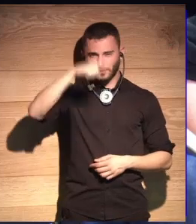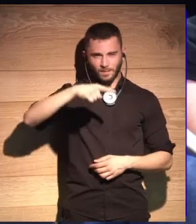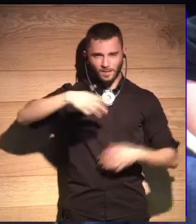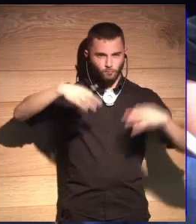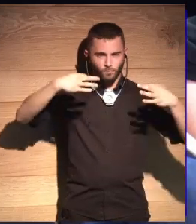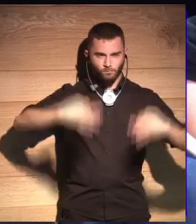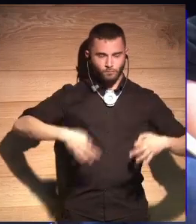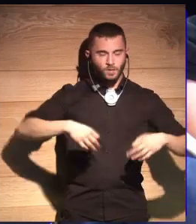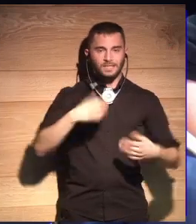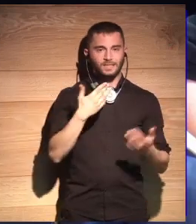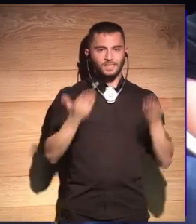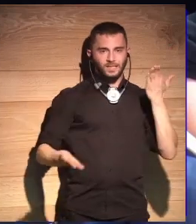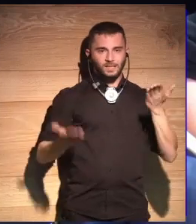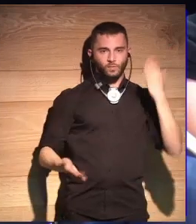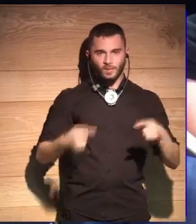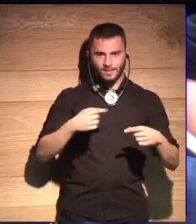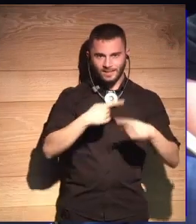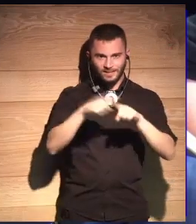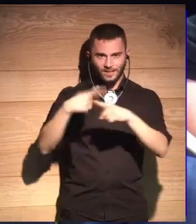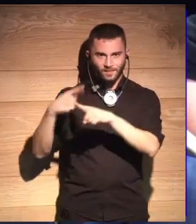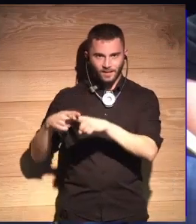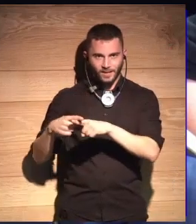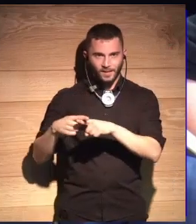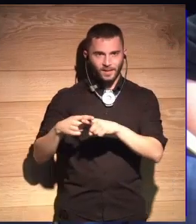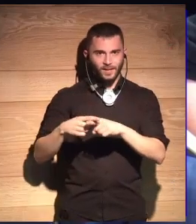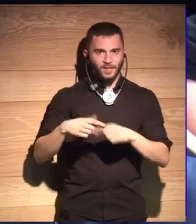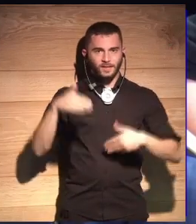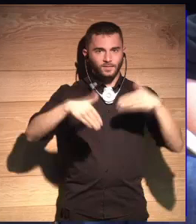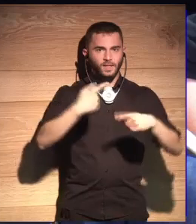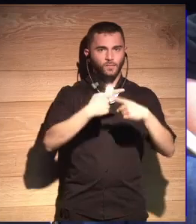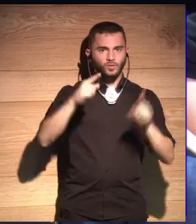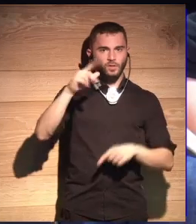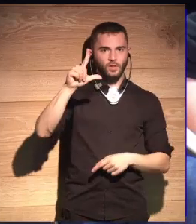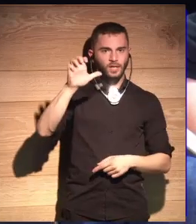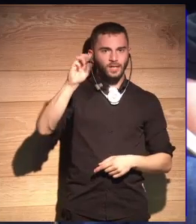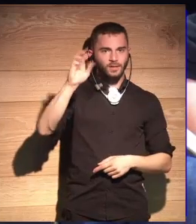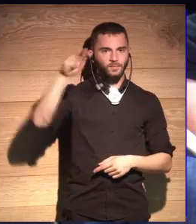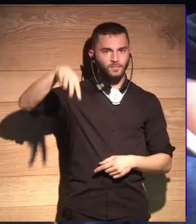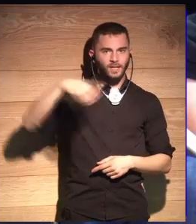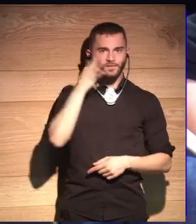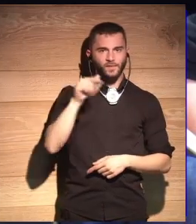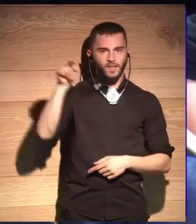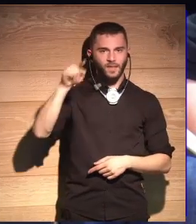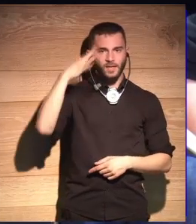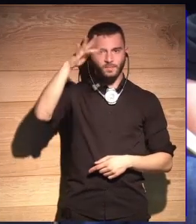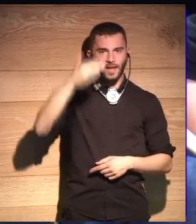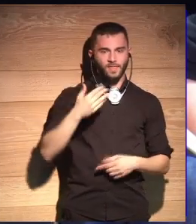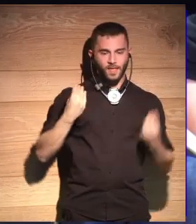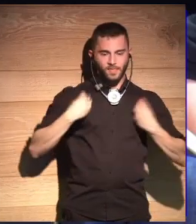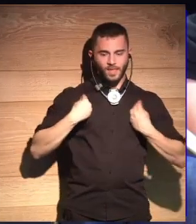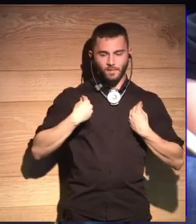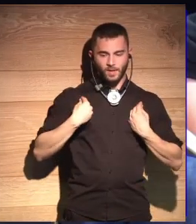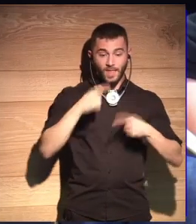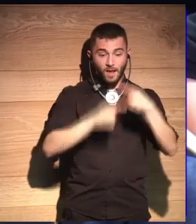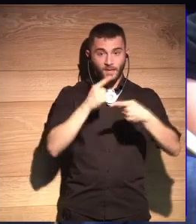vote in France is in areas with significantly lower life expectancy than the average, and this sort of